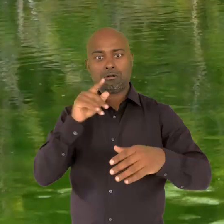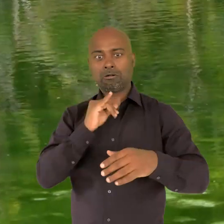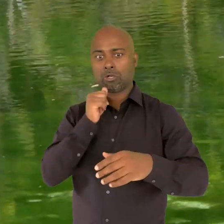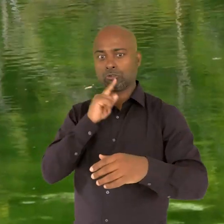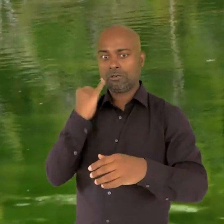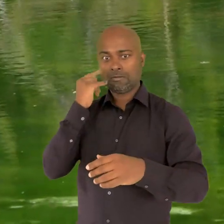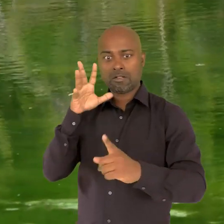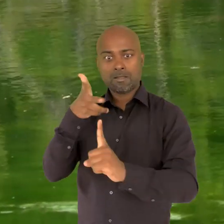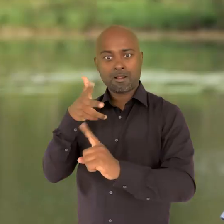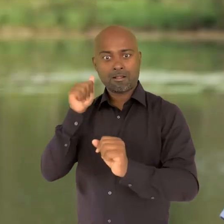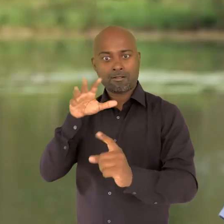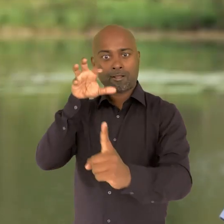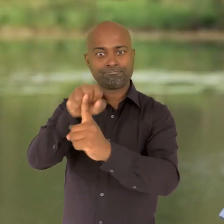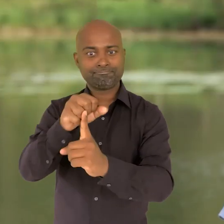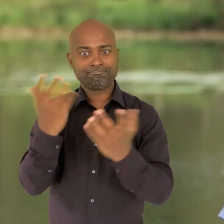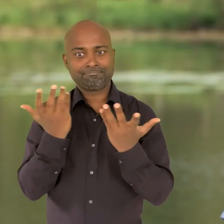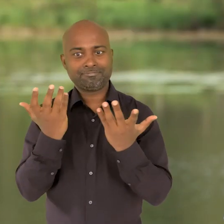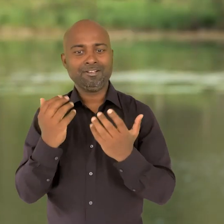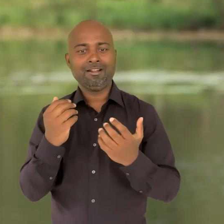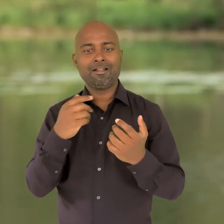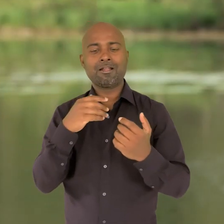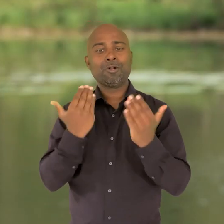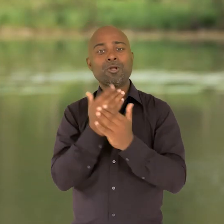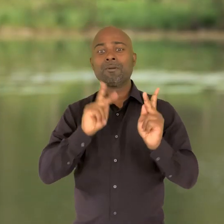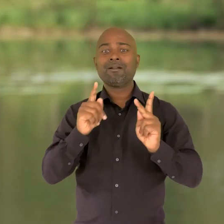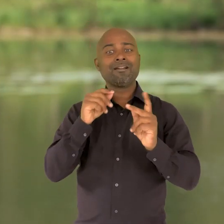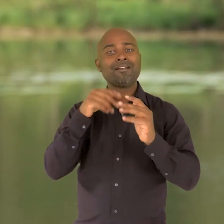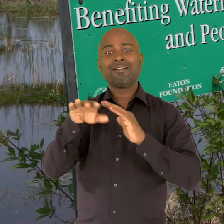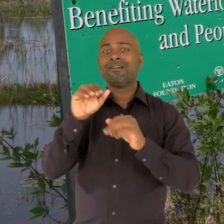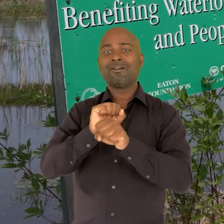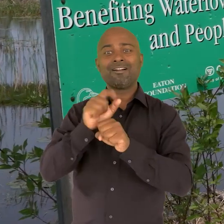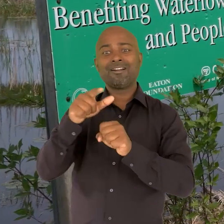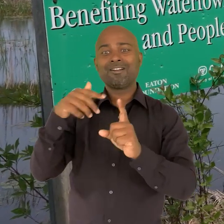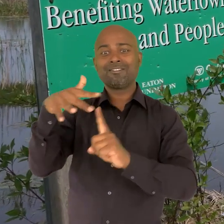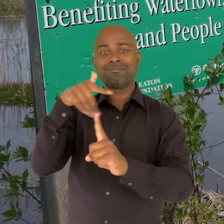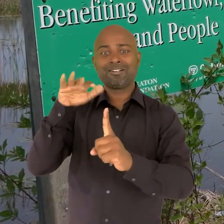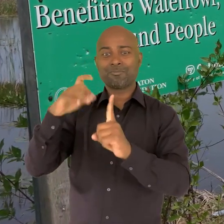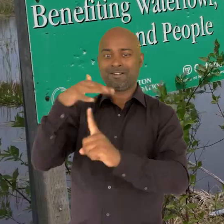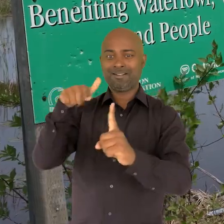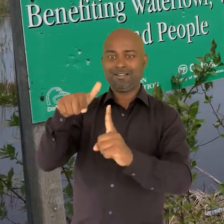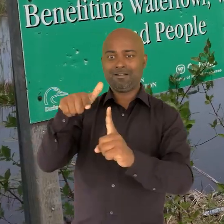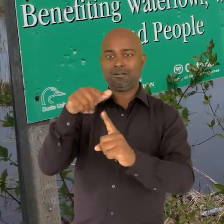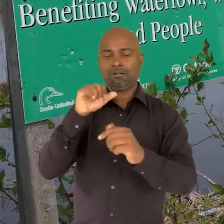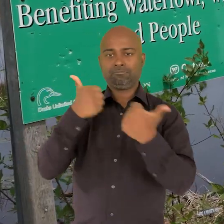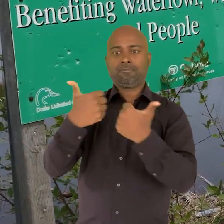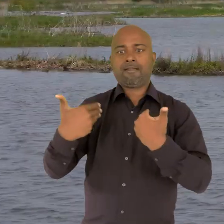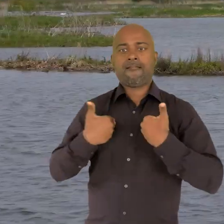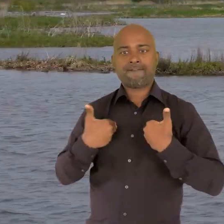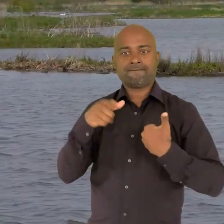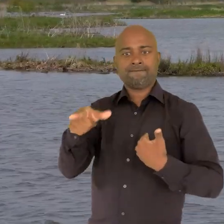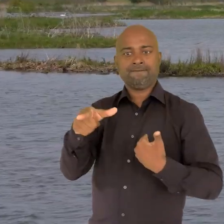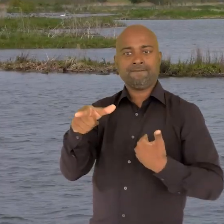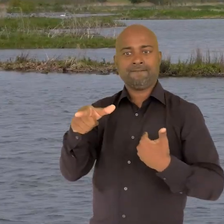will pick that up. As someone who's still pretty new to the environmental workforce and this kind of work,